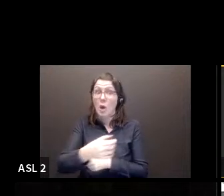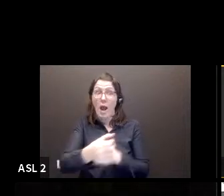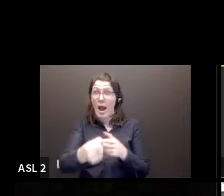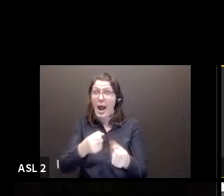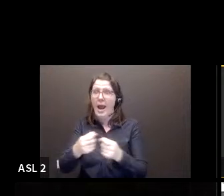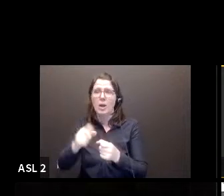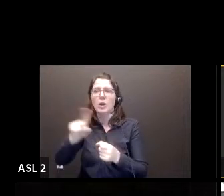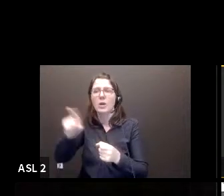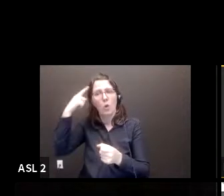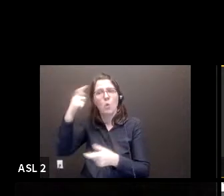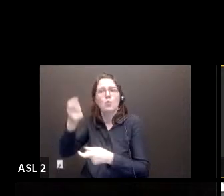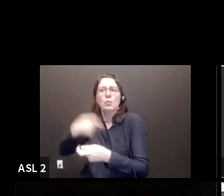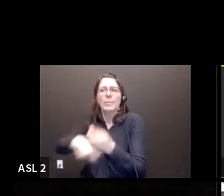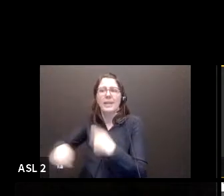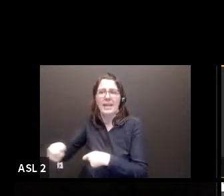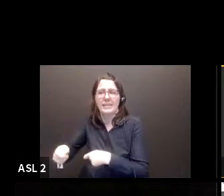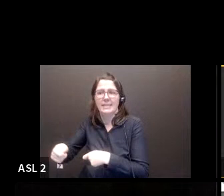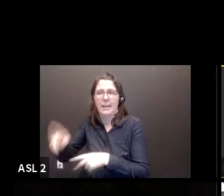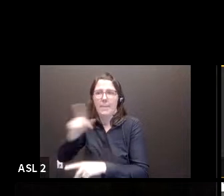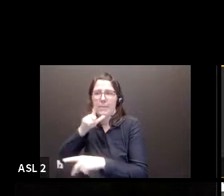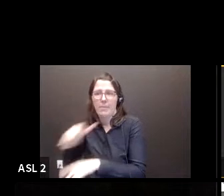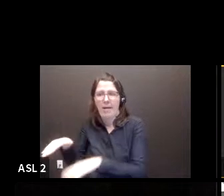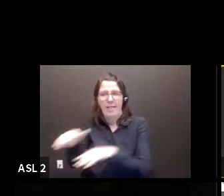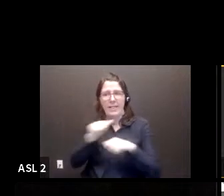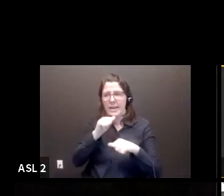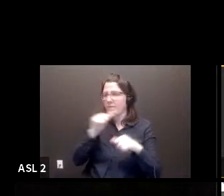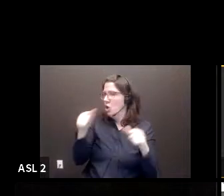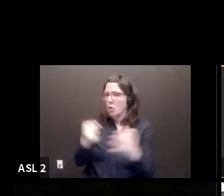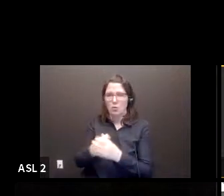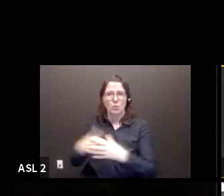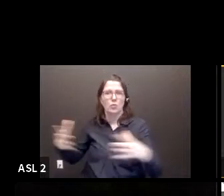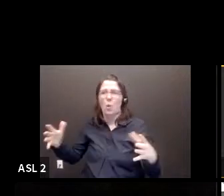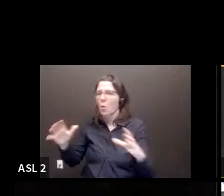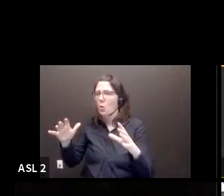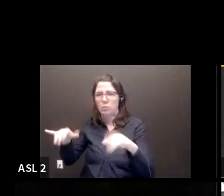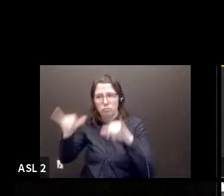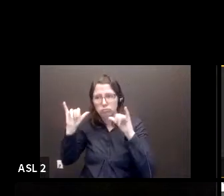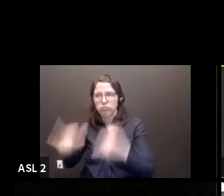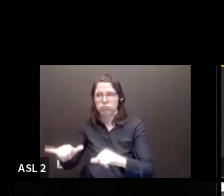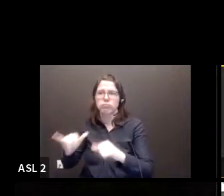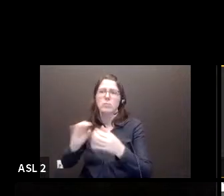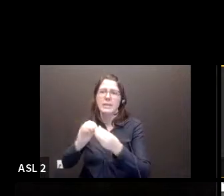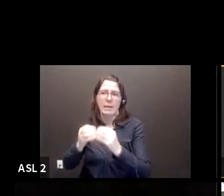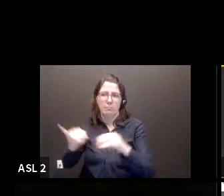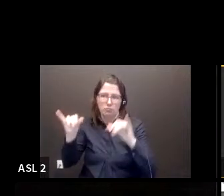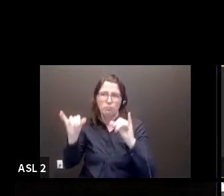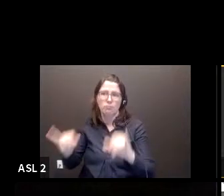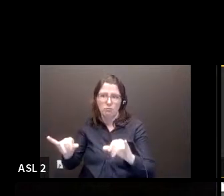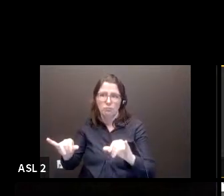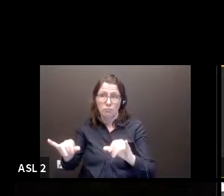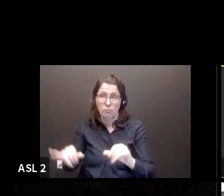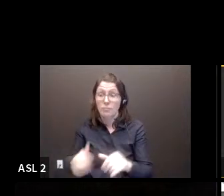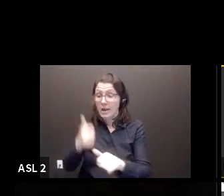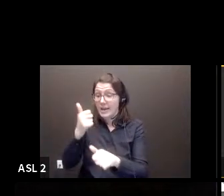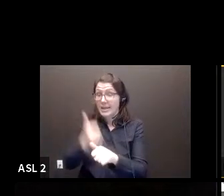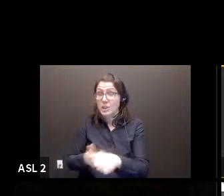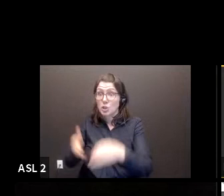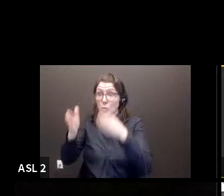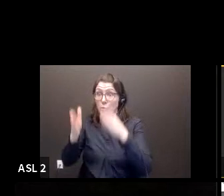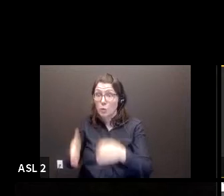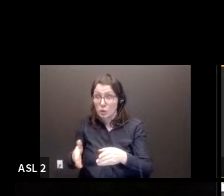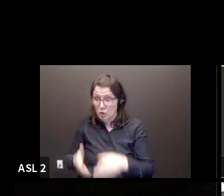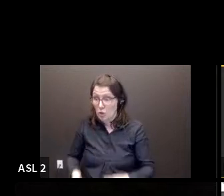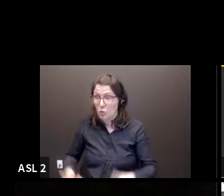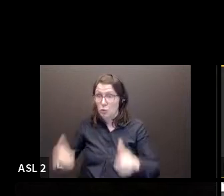in that attrition what we'll do is a as we do all the time and with every position that retw retires we actually do an